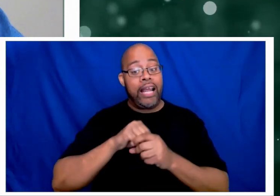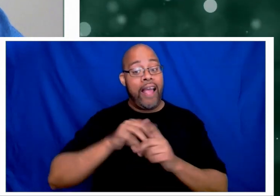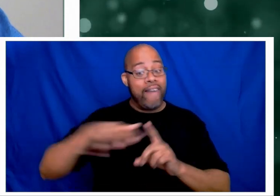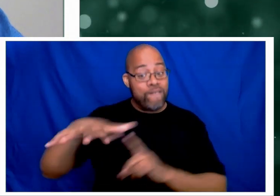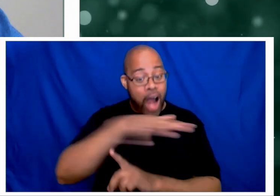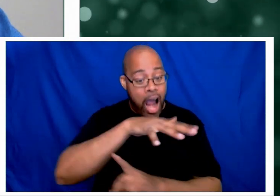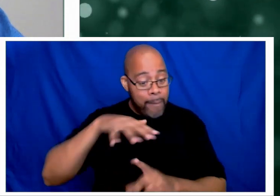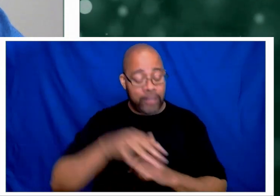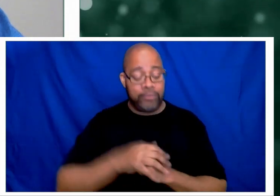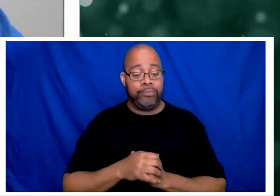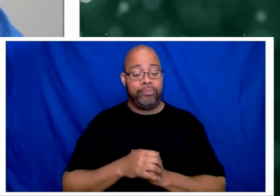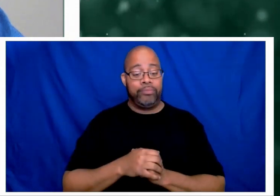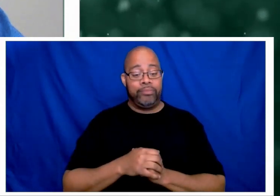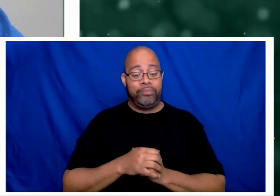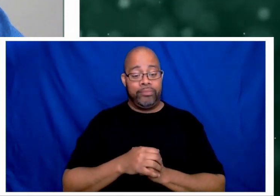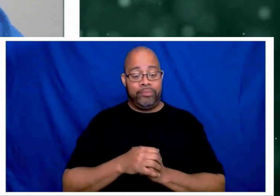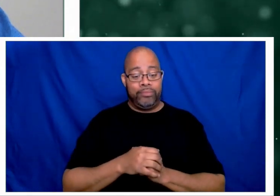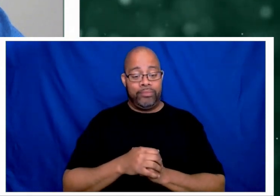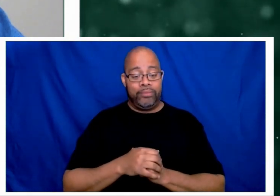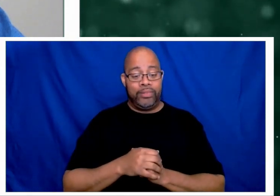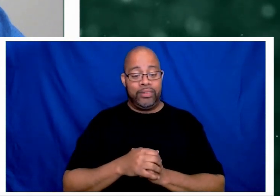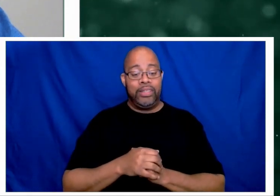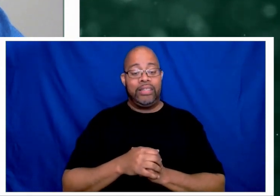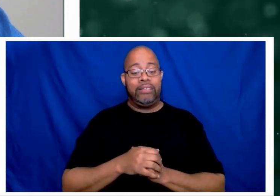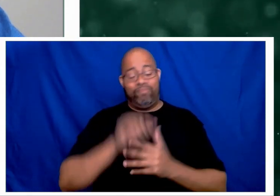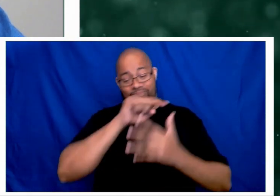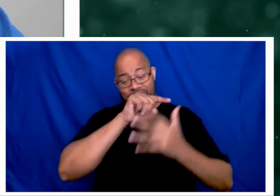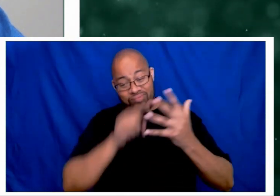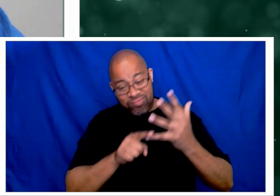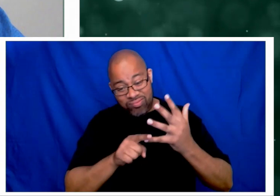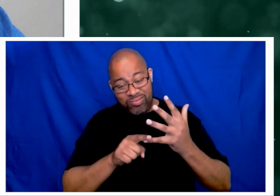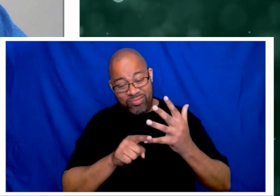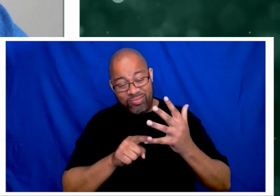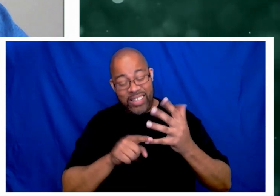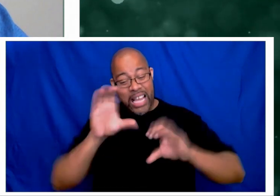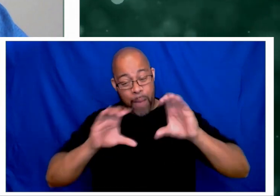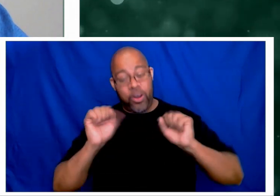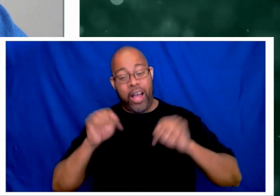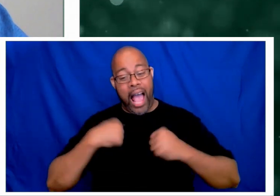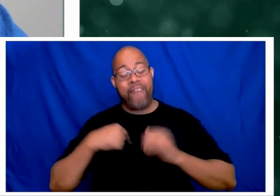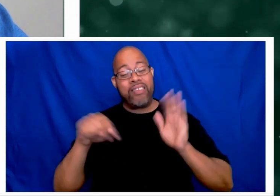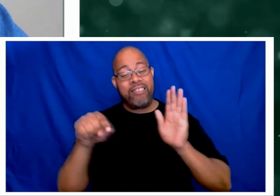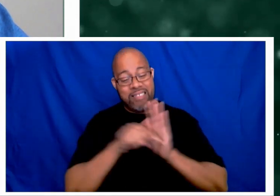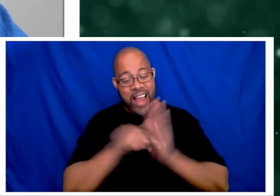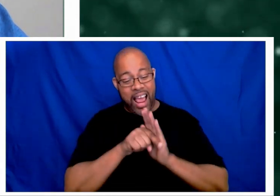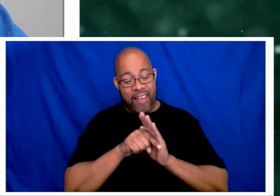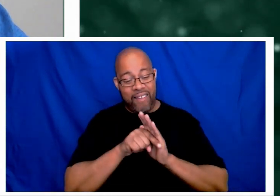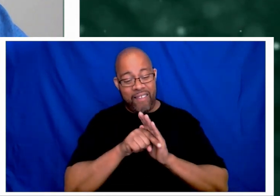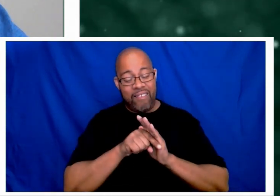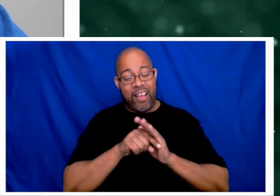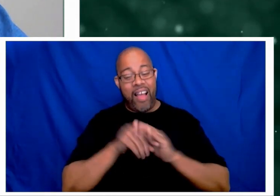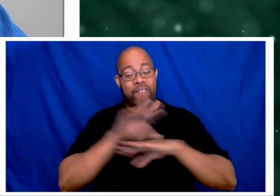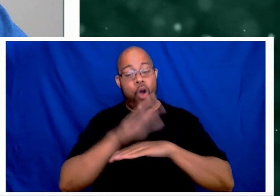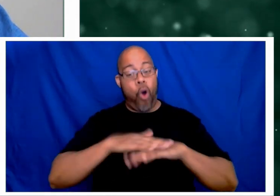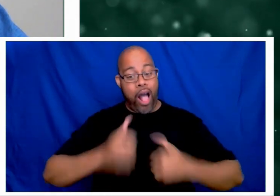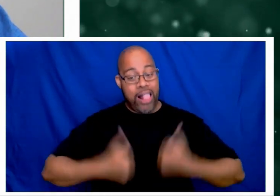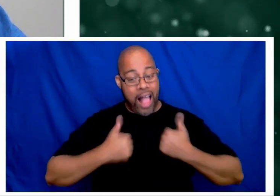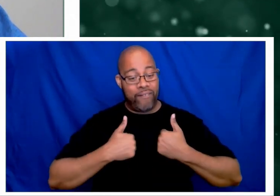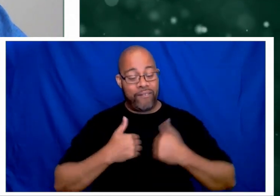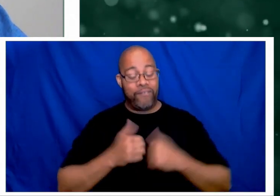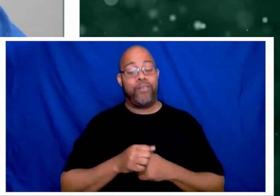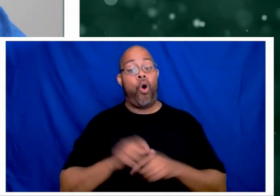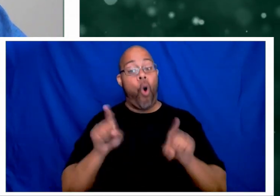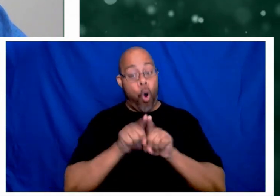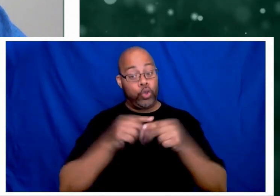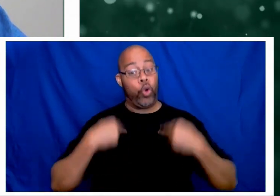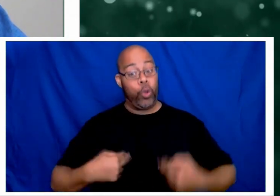other nitrogen oxides, ammonia and urea, can have negative effects on life, including our very own. It's